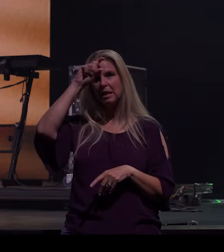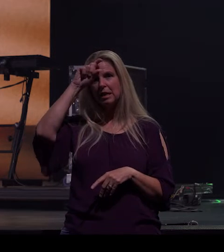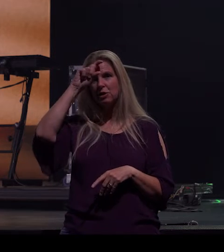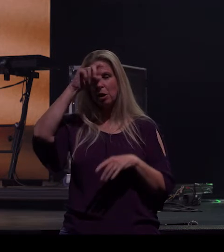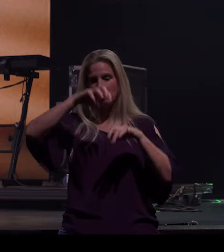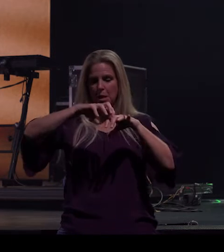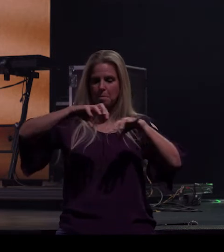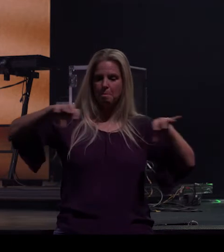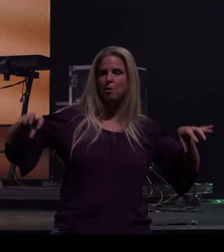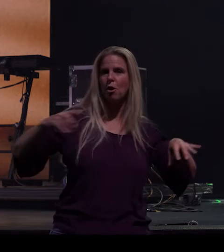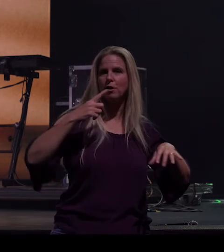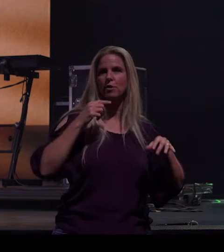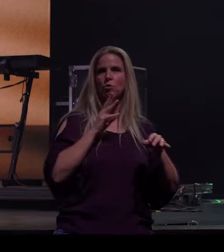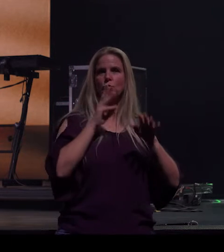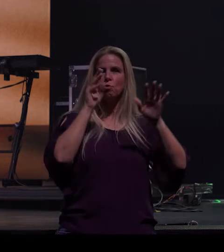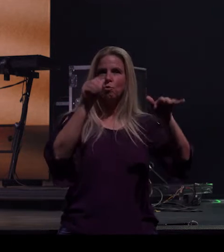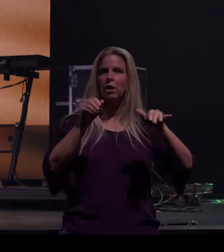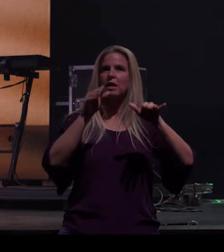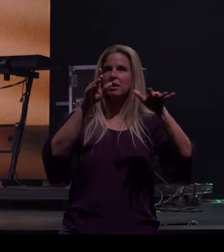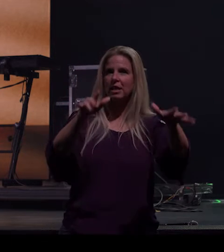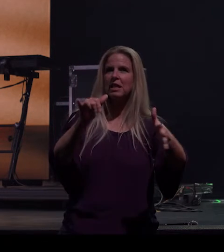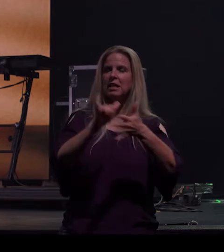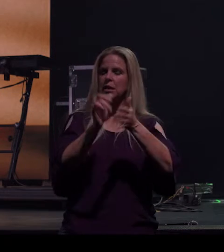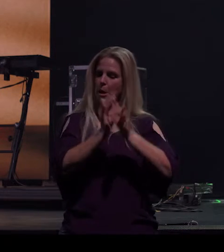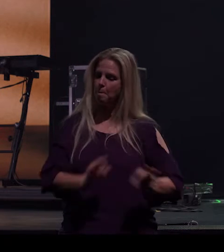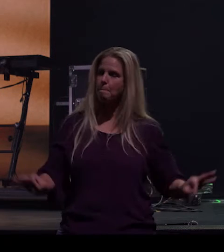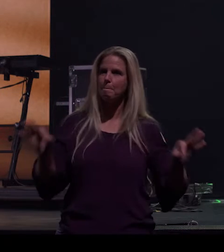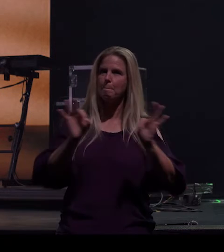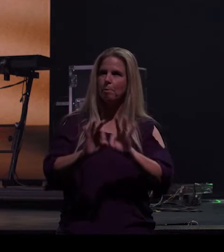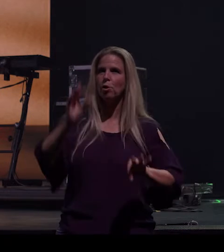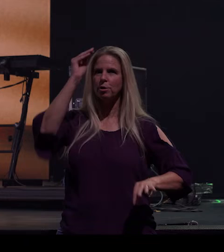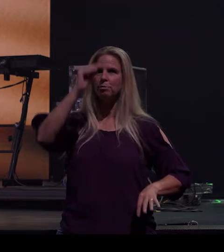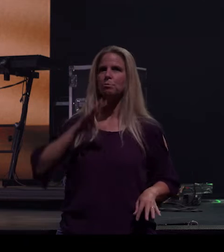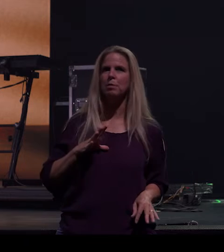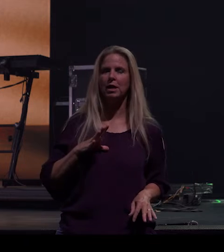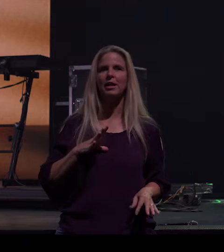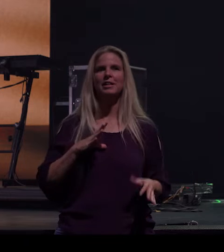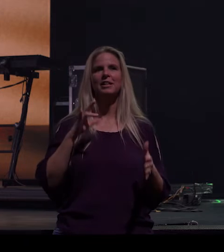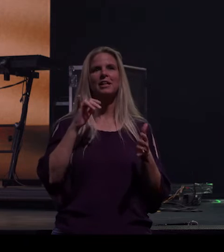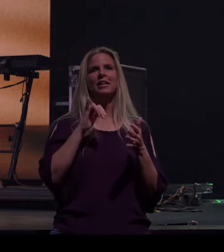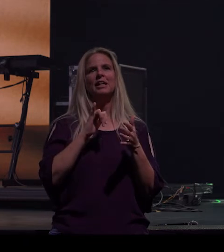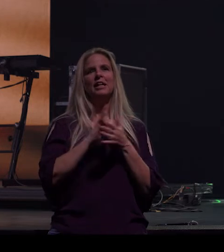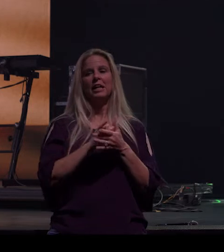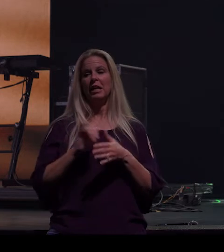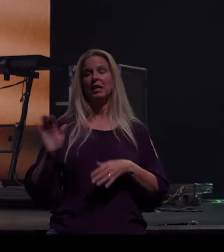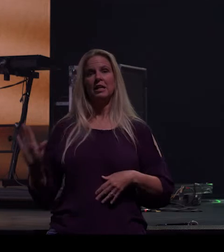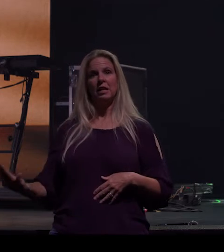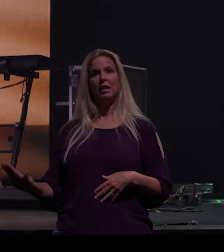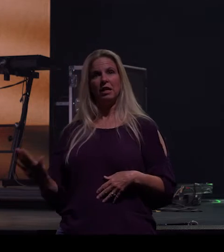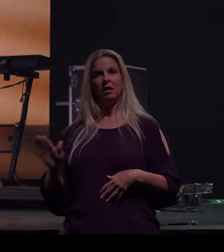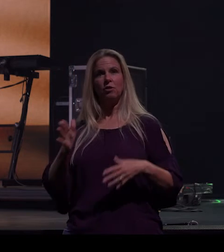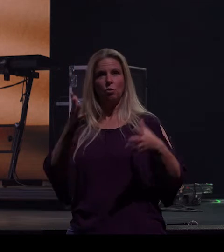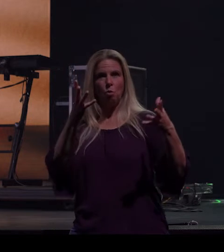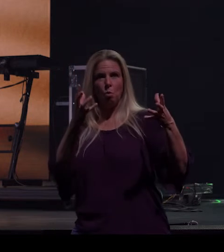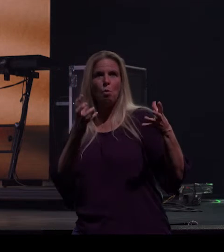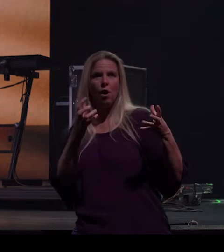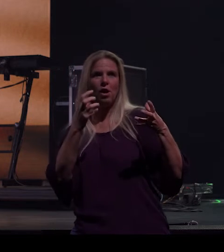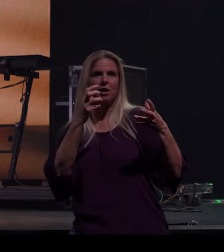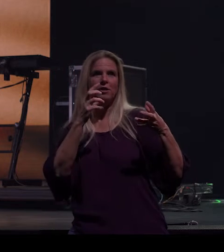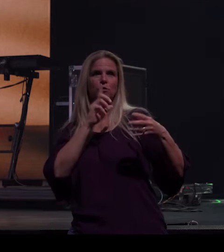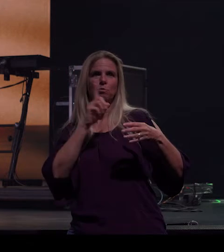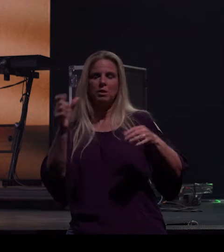the man at this point. And here's my hunch. In Moses' desire to look strong,